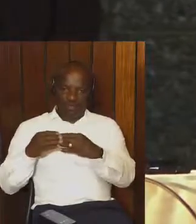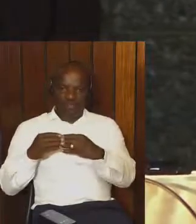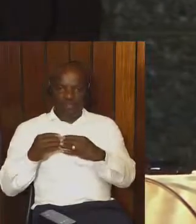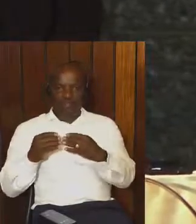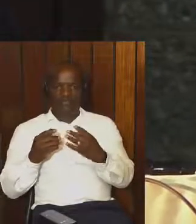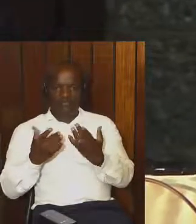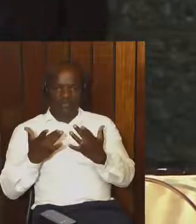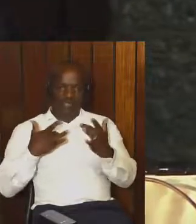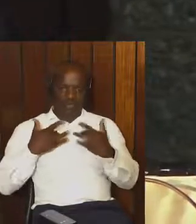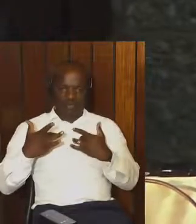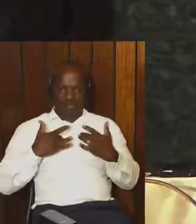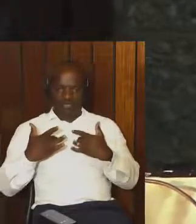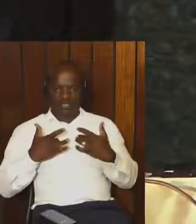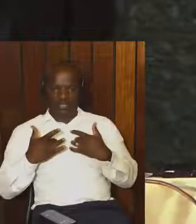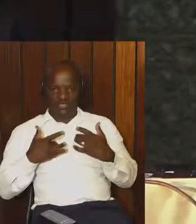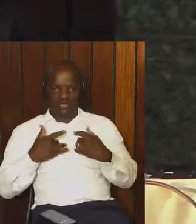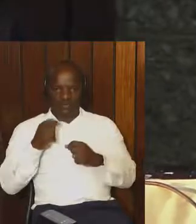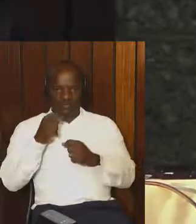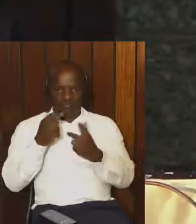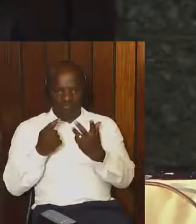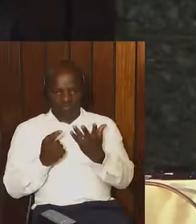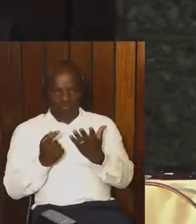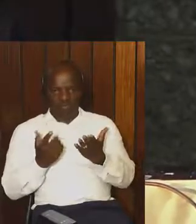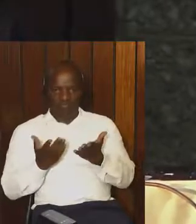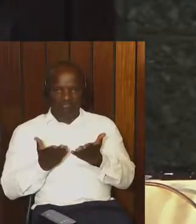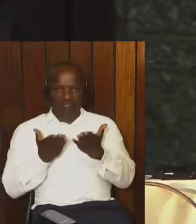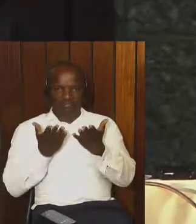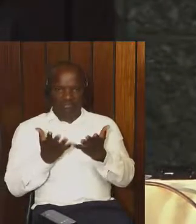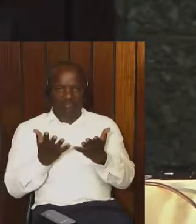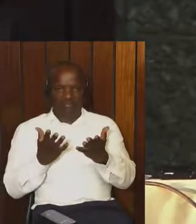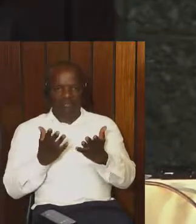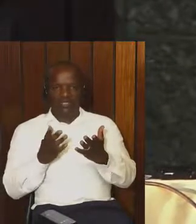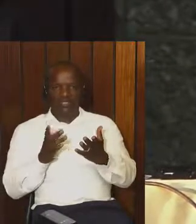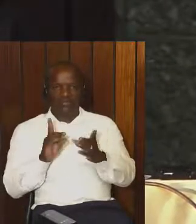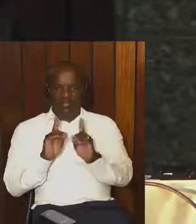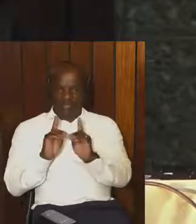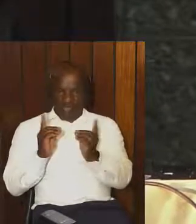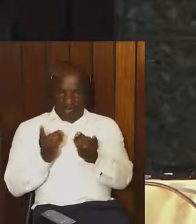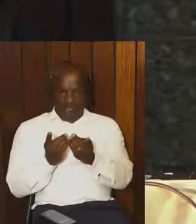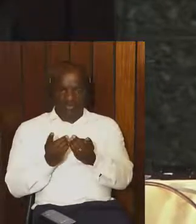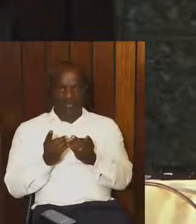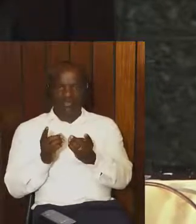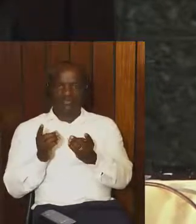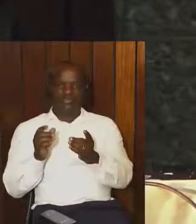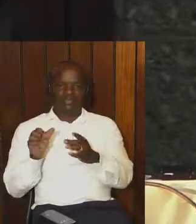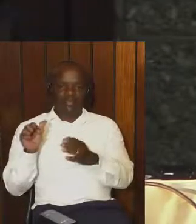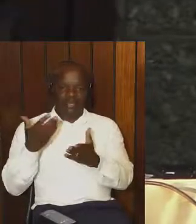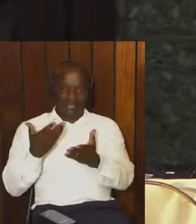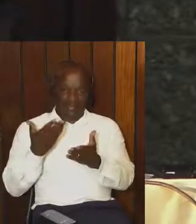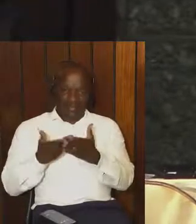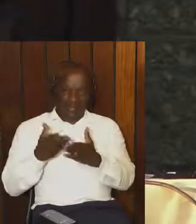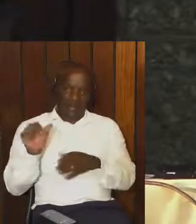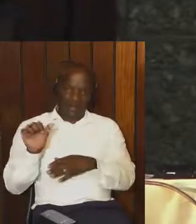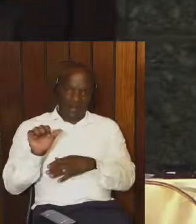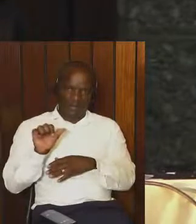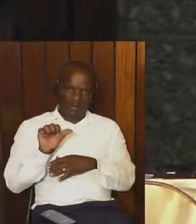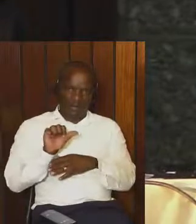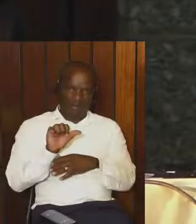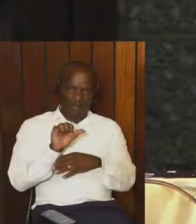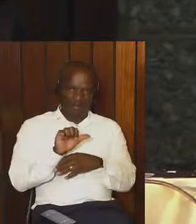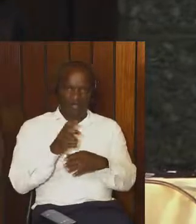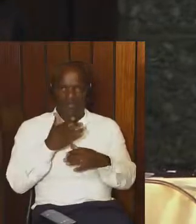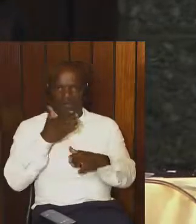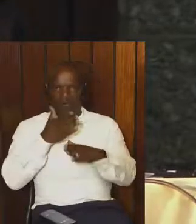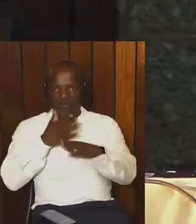with us. I think certainly it will enable the department to go back and rework what we are already